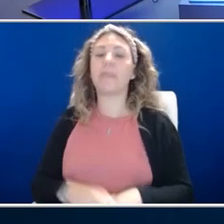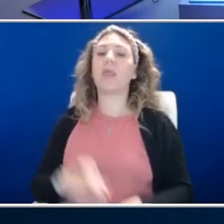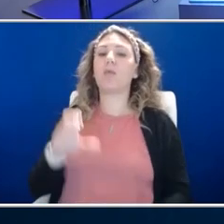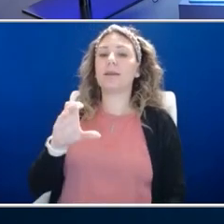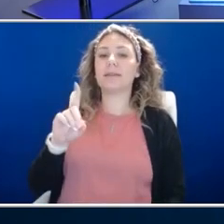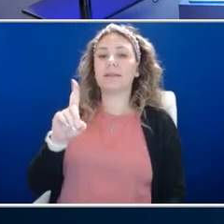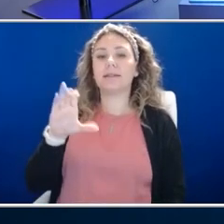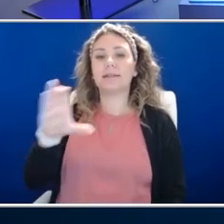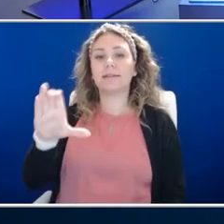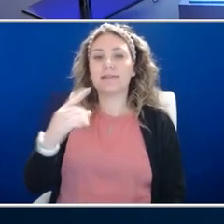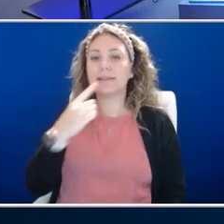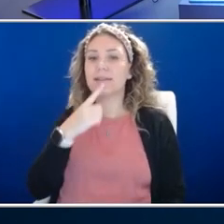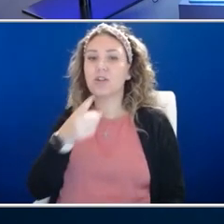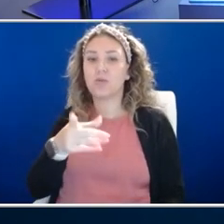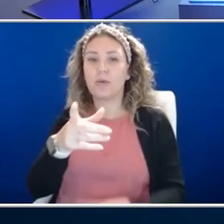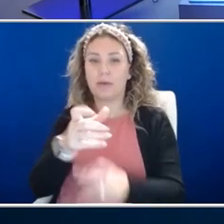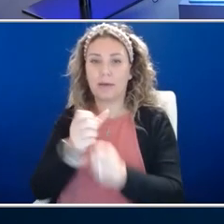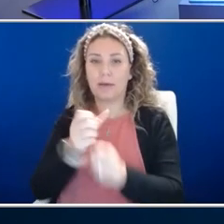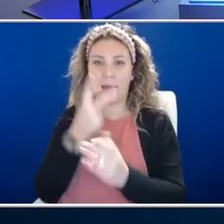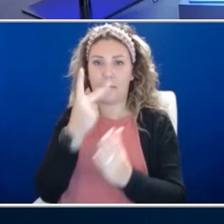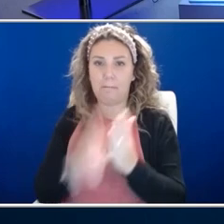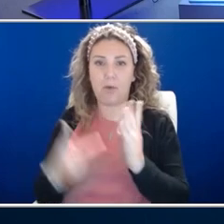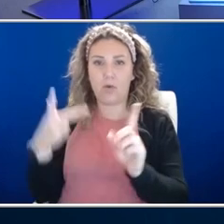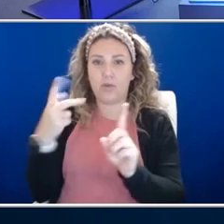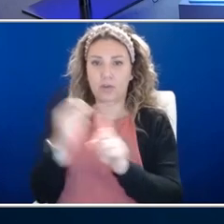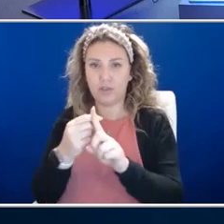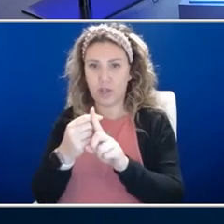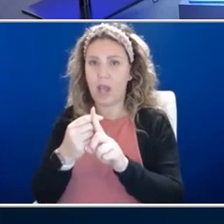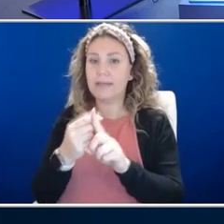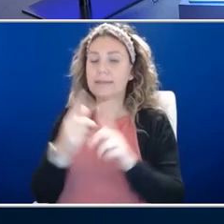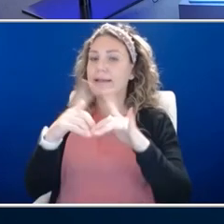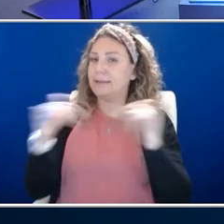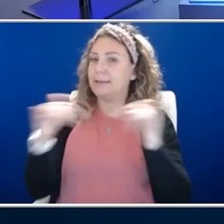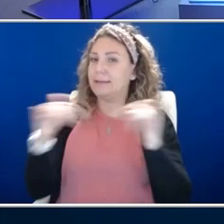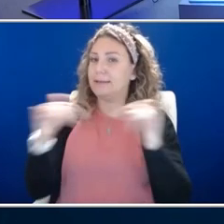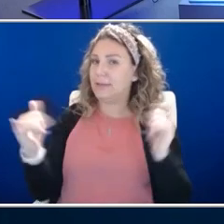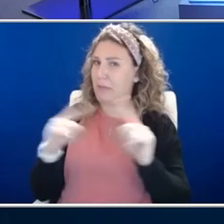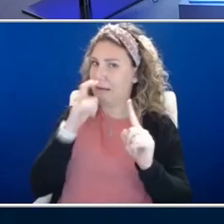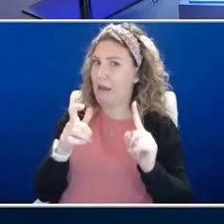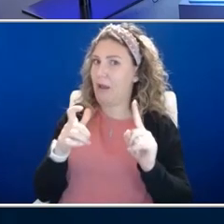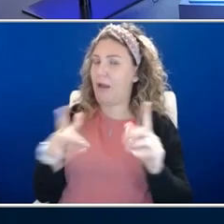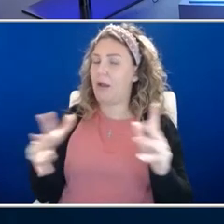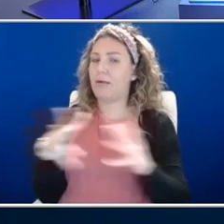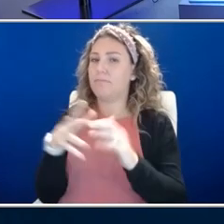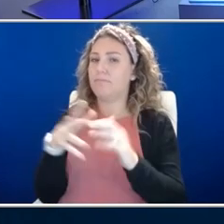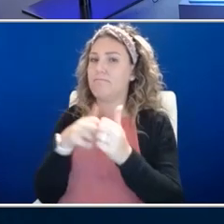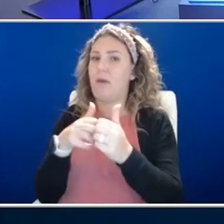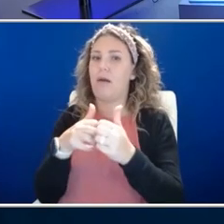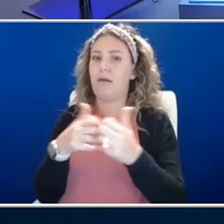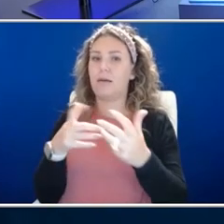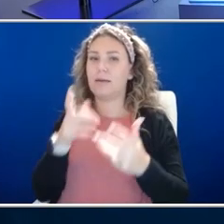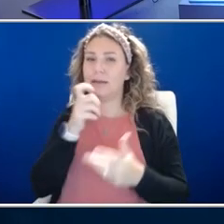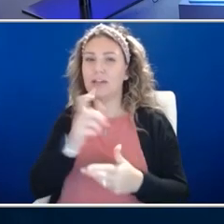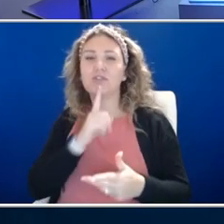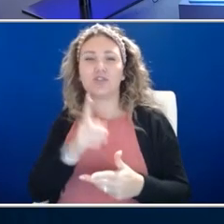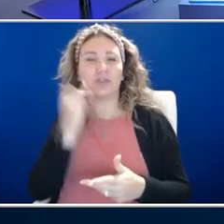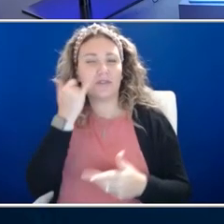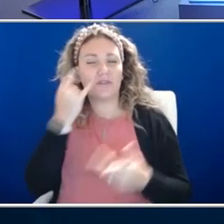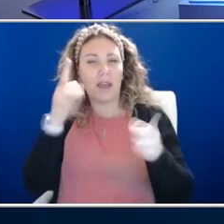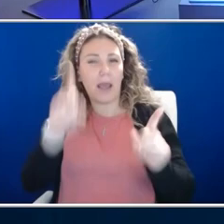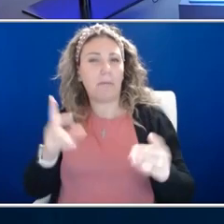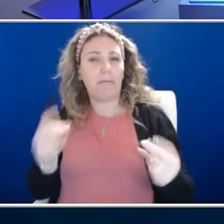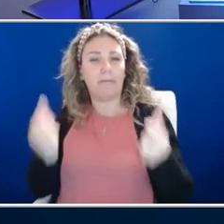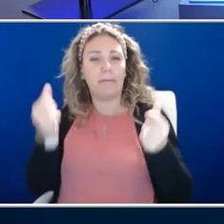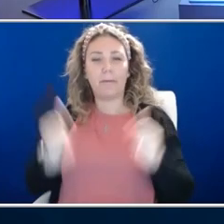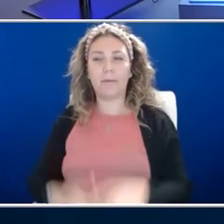get both shots at the same time, but Hawkeye, they haven't combined the two shots yet. Not sure that that's going to happen right away. Yeah, I think